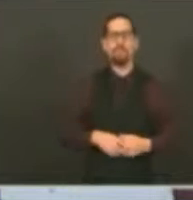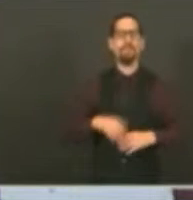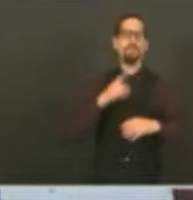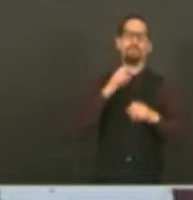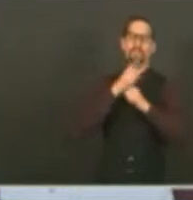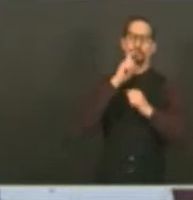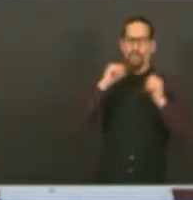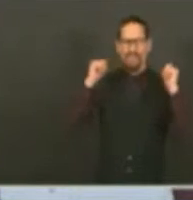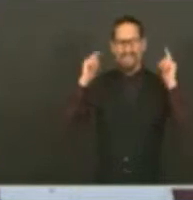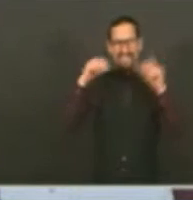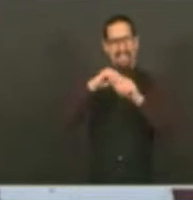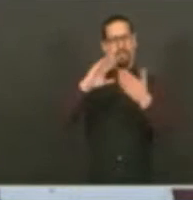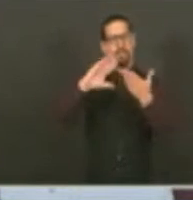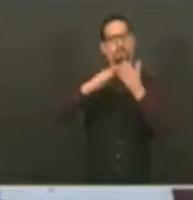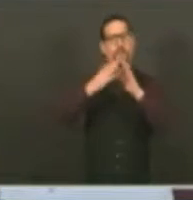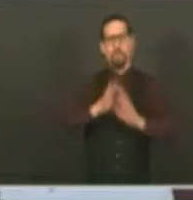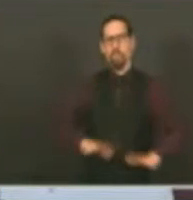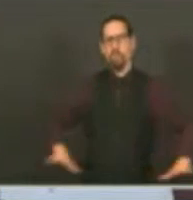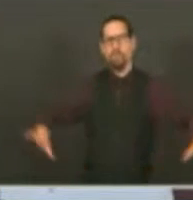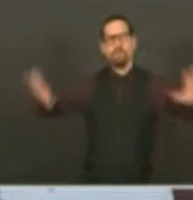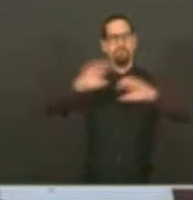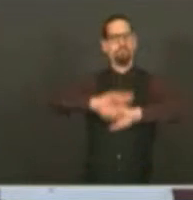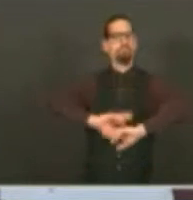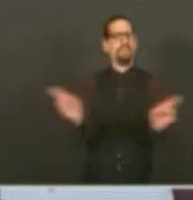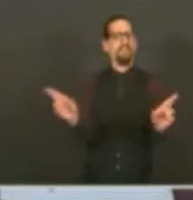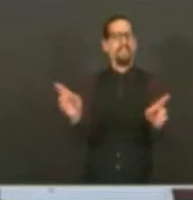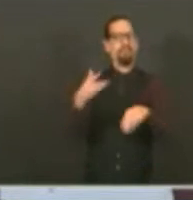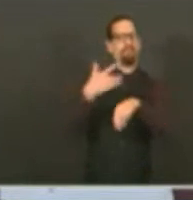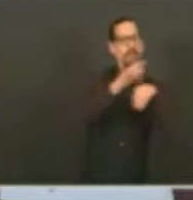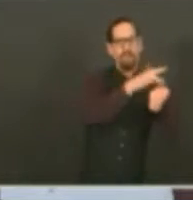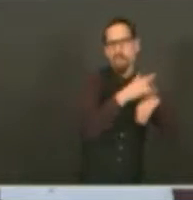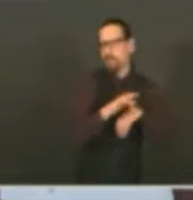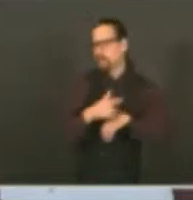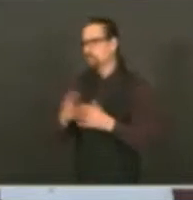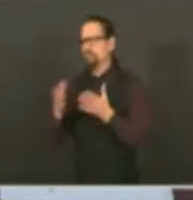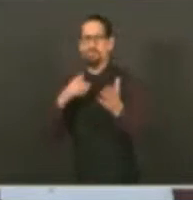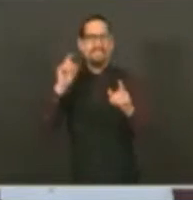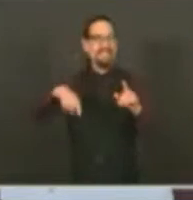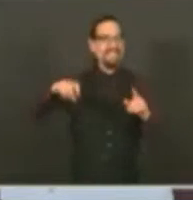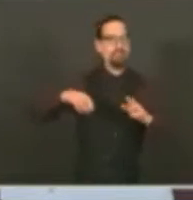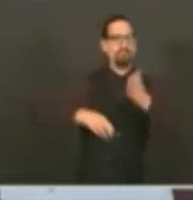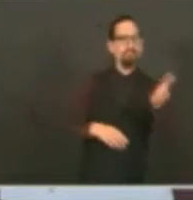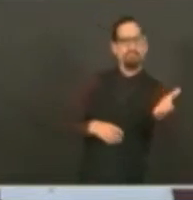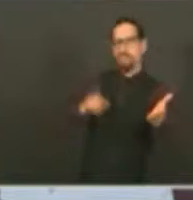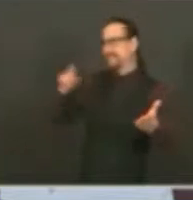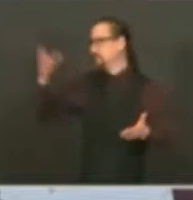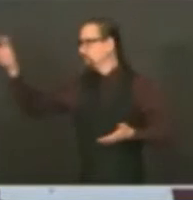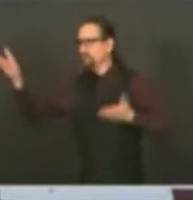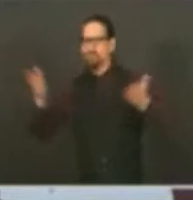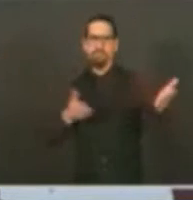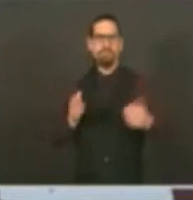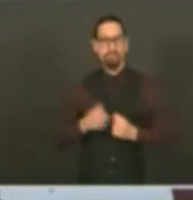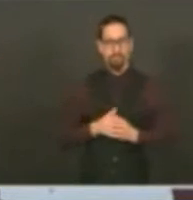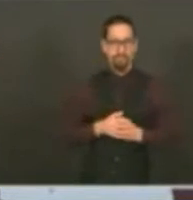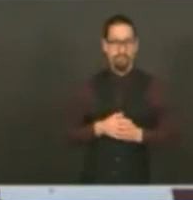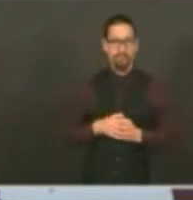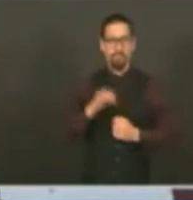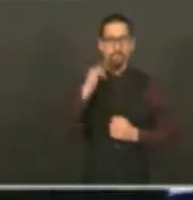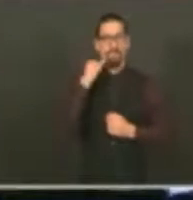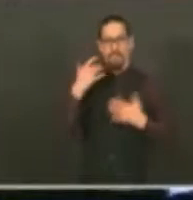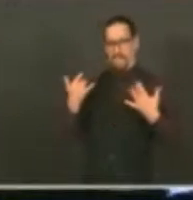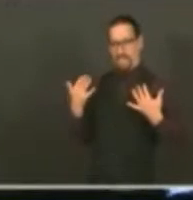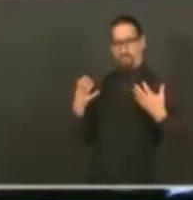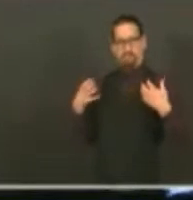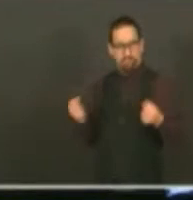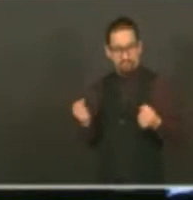pause, but also the testing and then super pinpointed in these high density communities. Does that